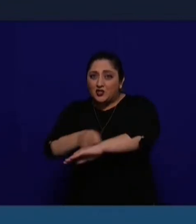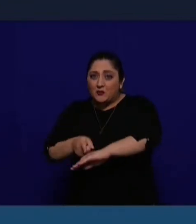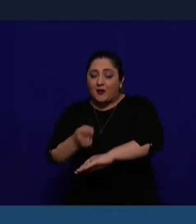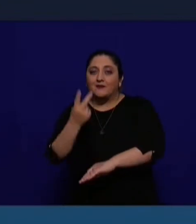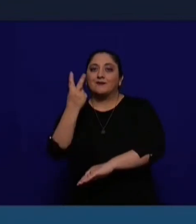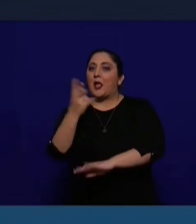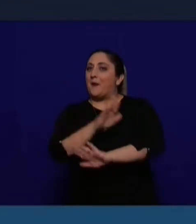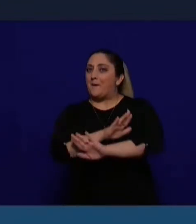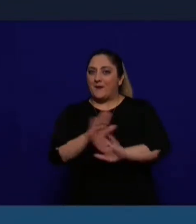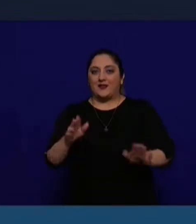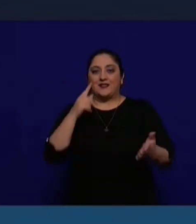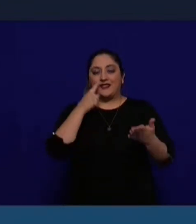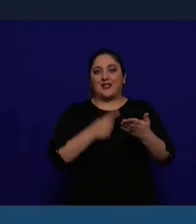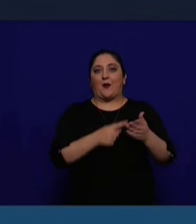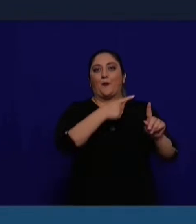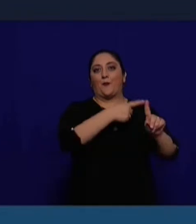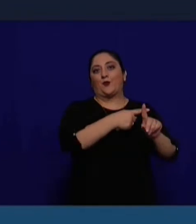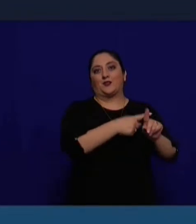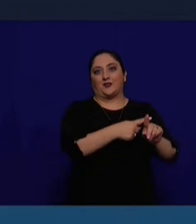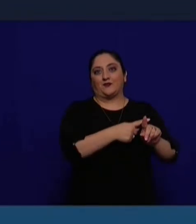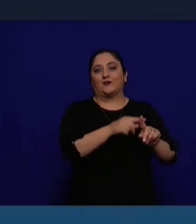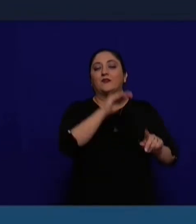każijiet li kienu pożittivi.